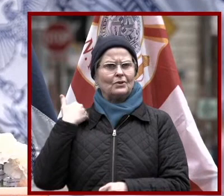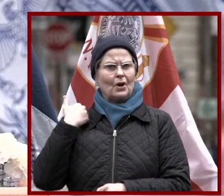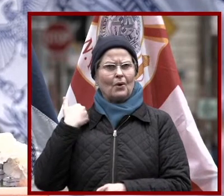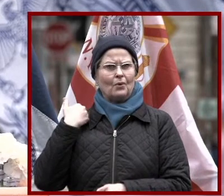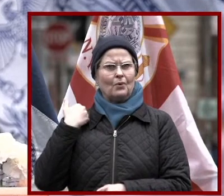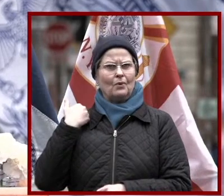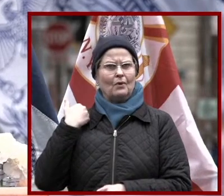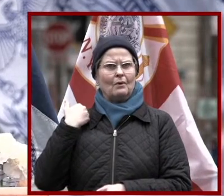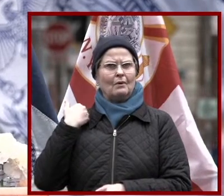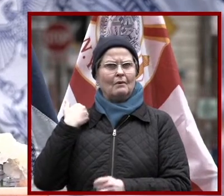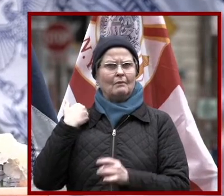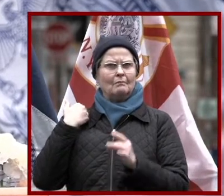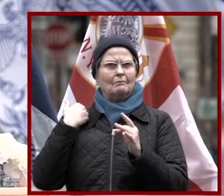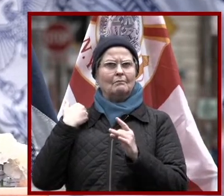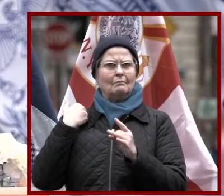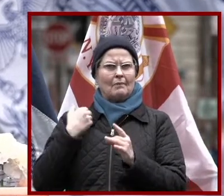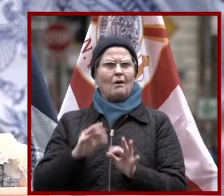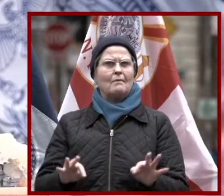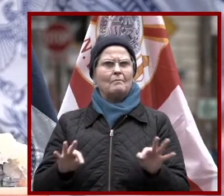are not in vain.